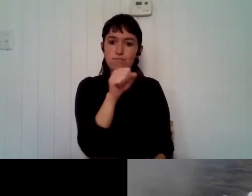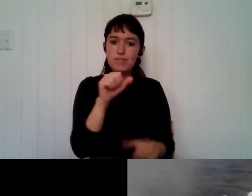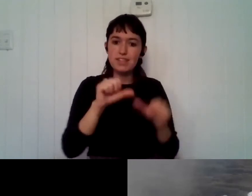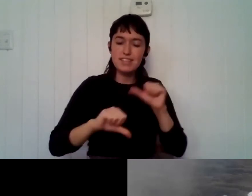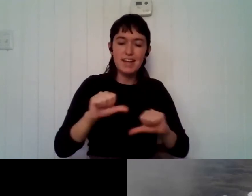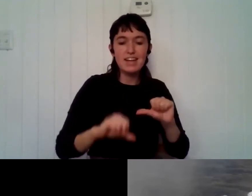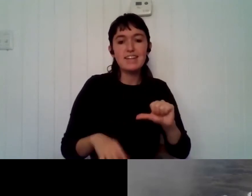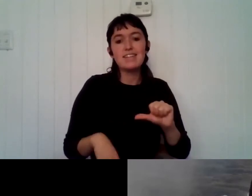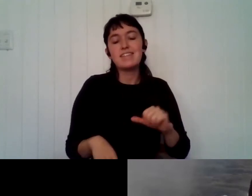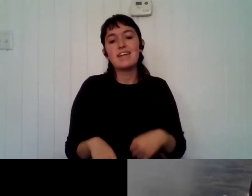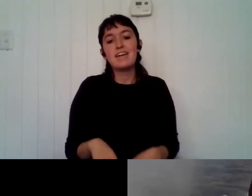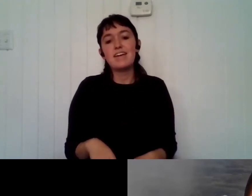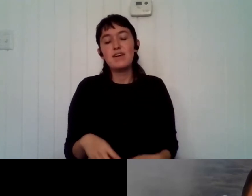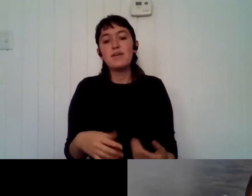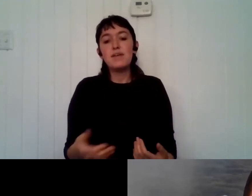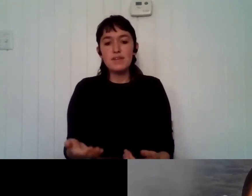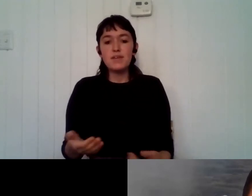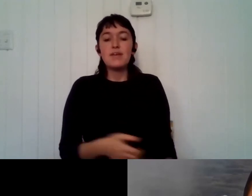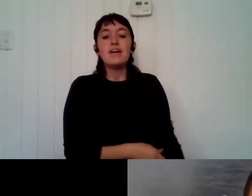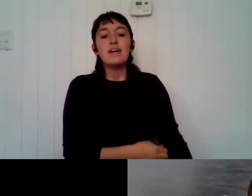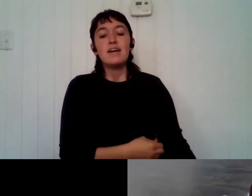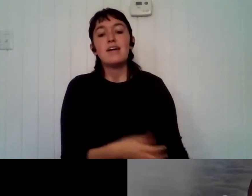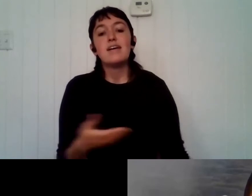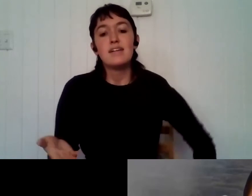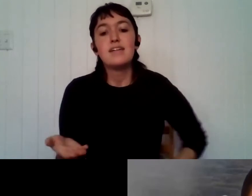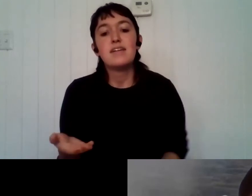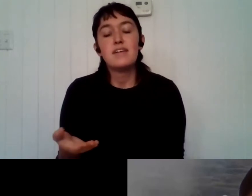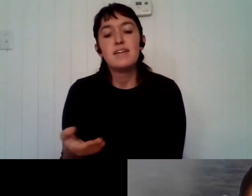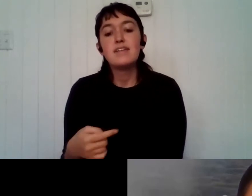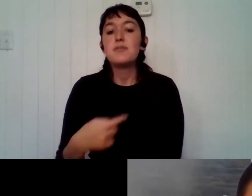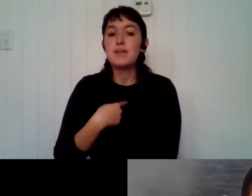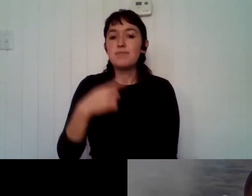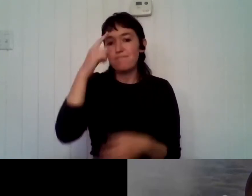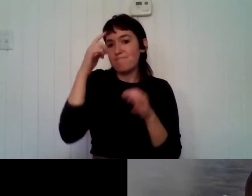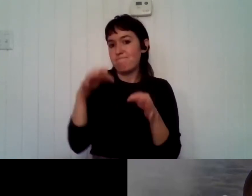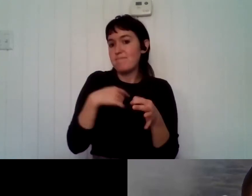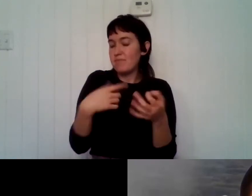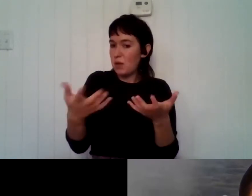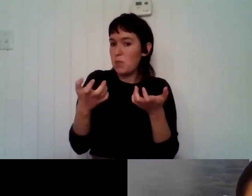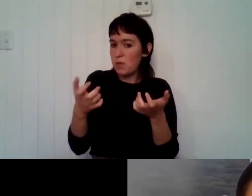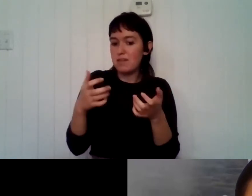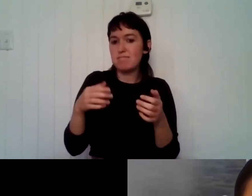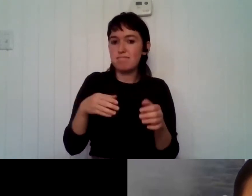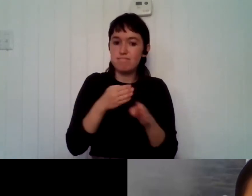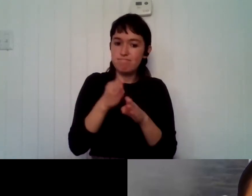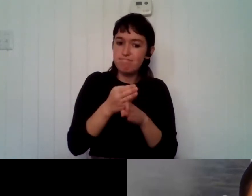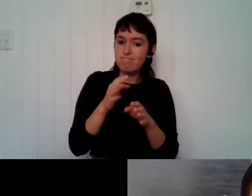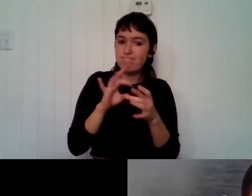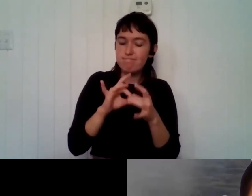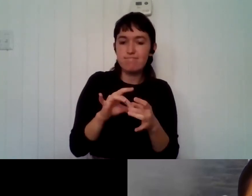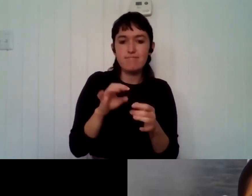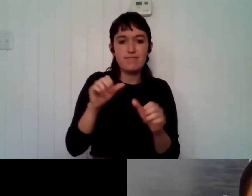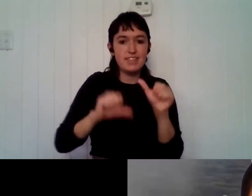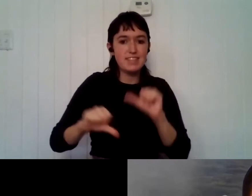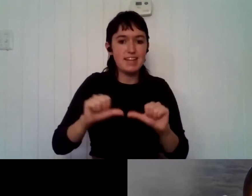So I did a year of violin before that, and then I realized, no, I want to do science. And the science that for me was kind